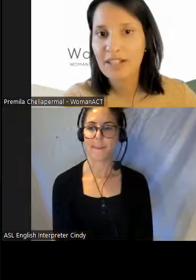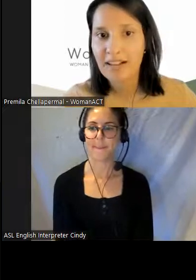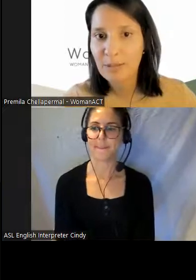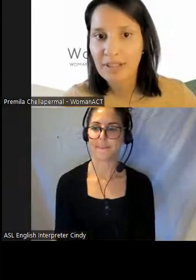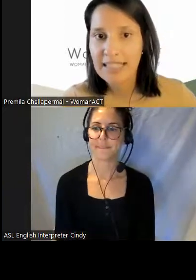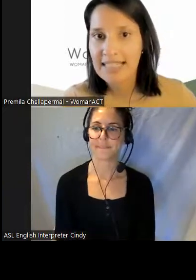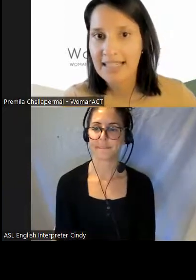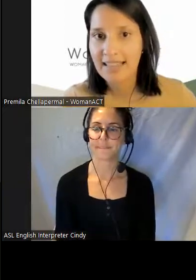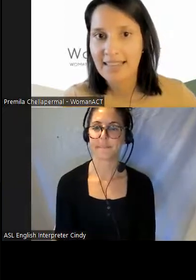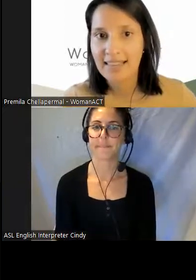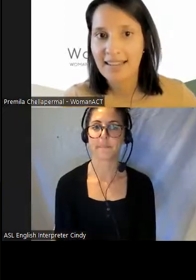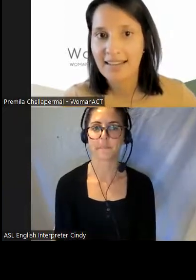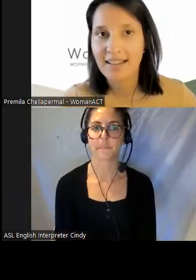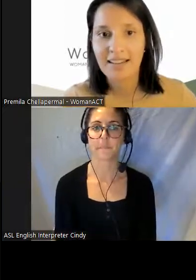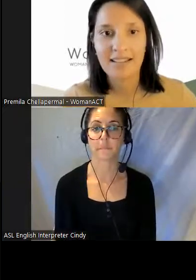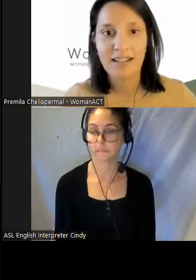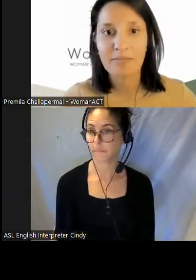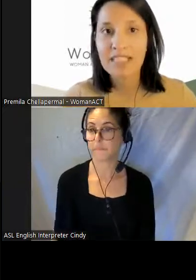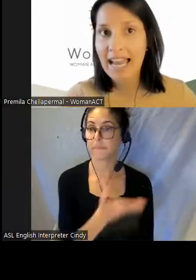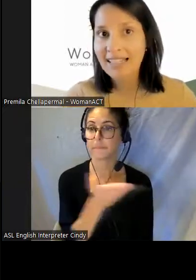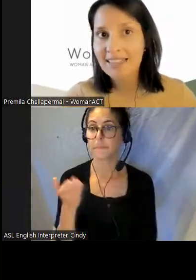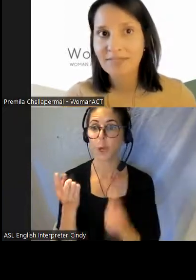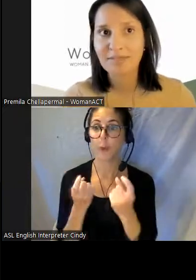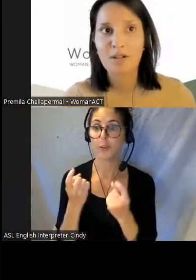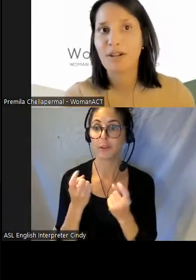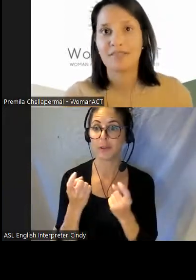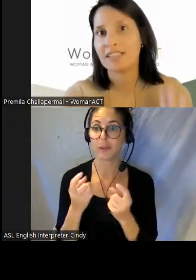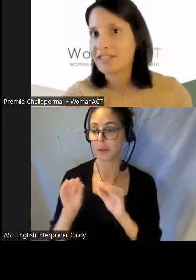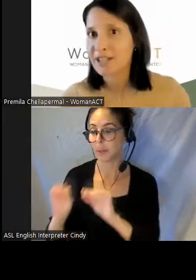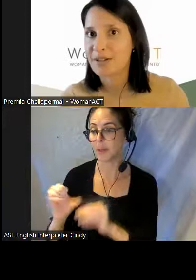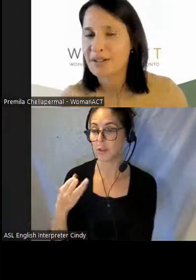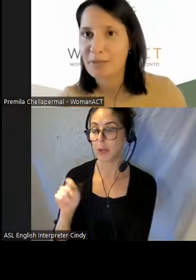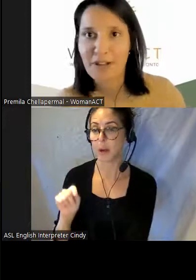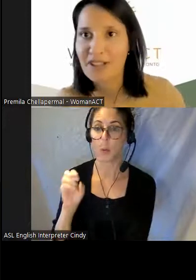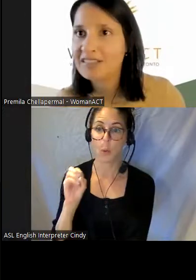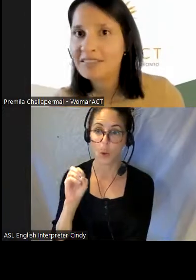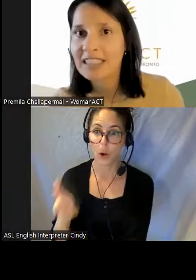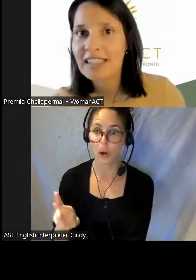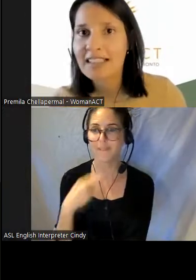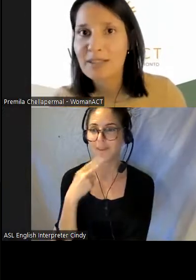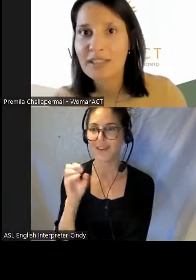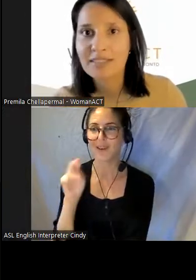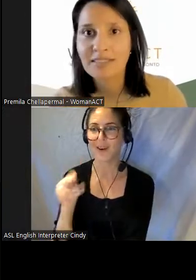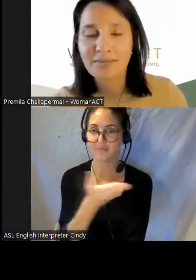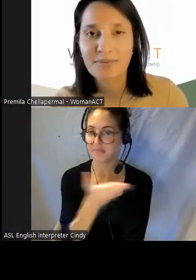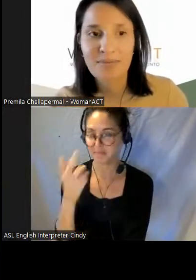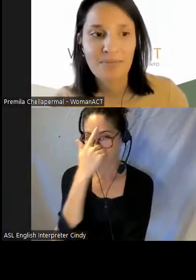And you can either put these in the chat or feel free to unmute yourself as